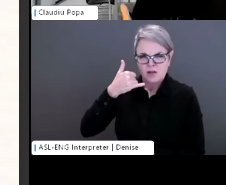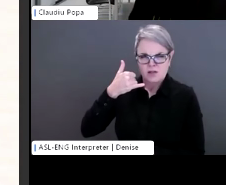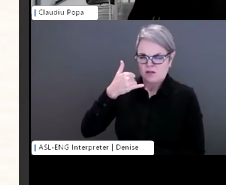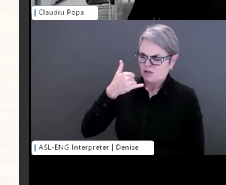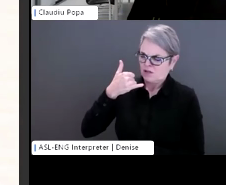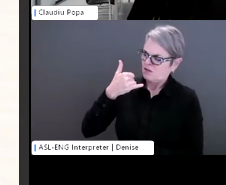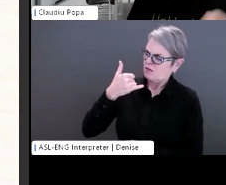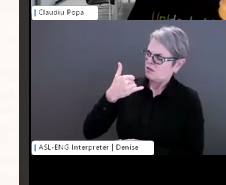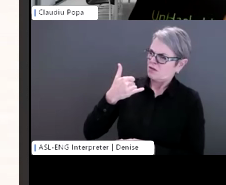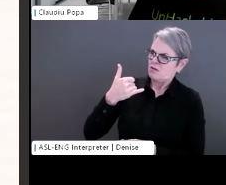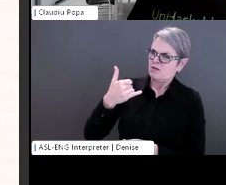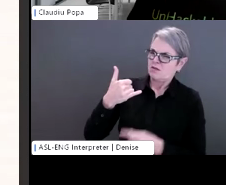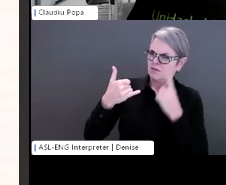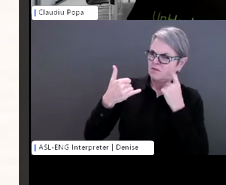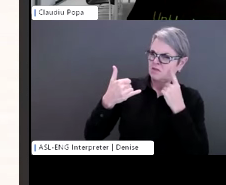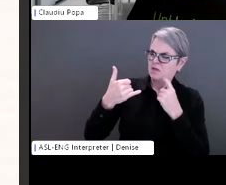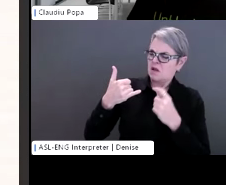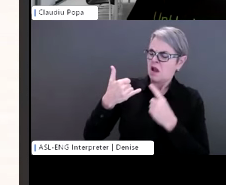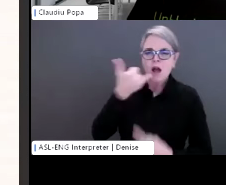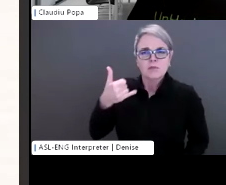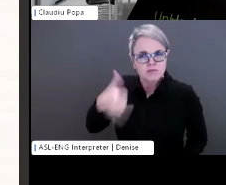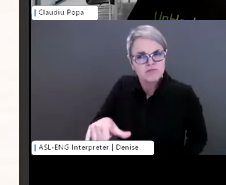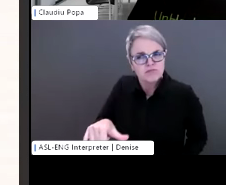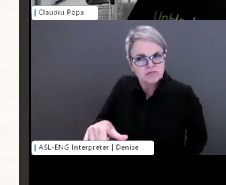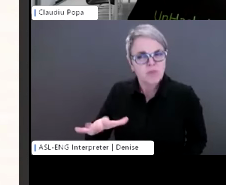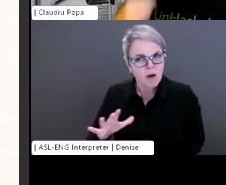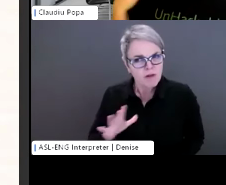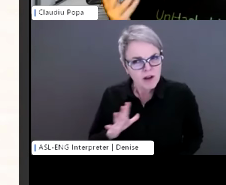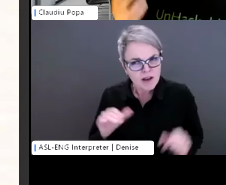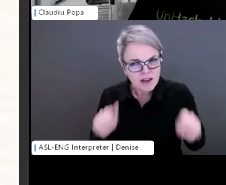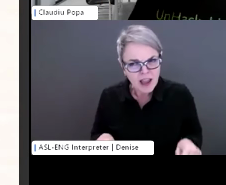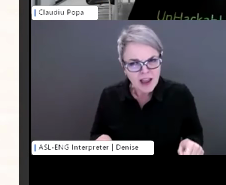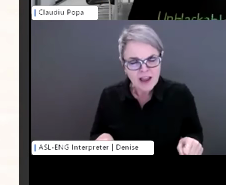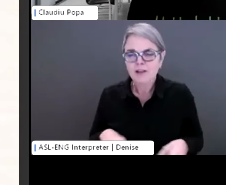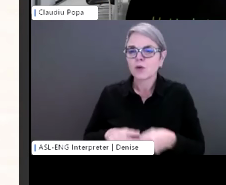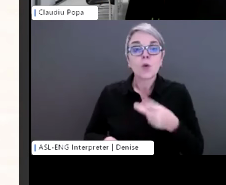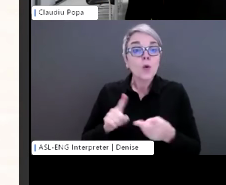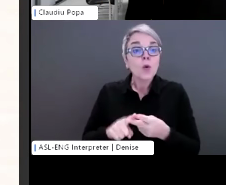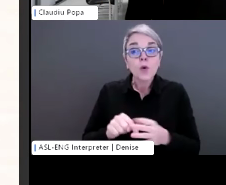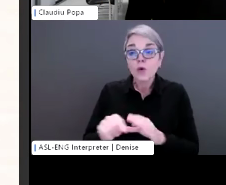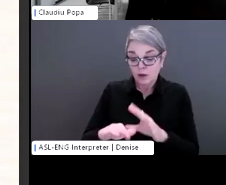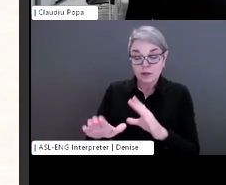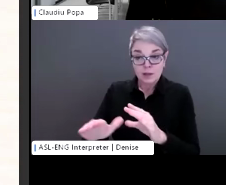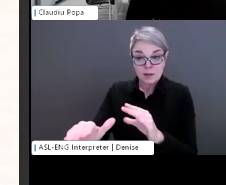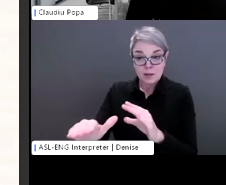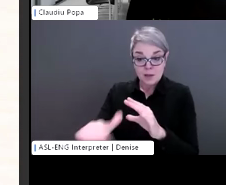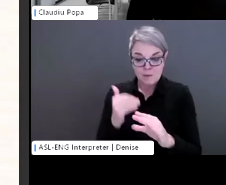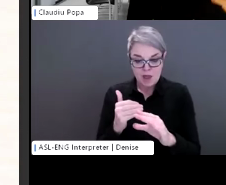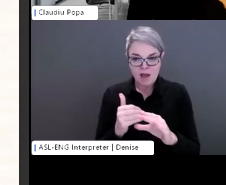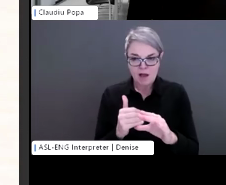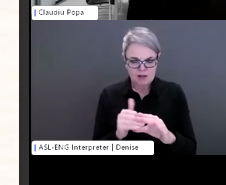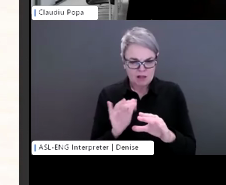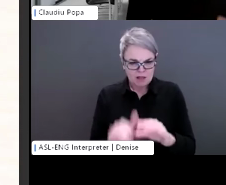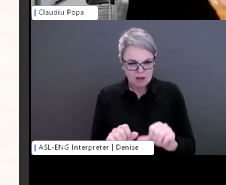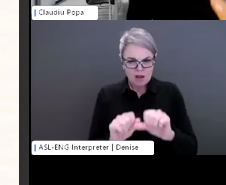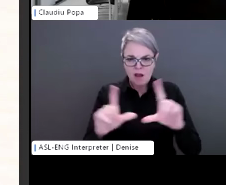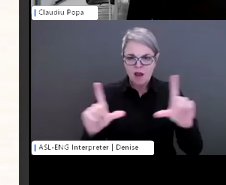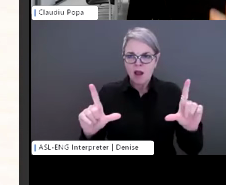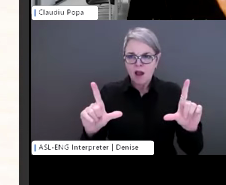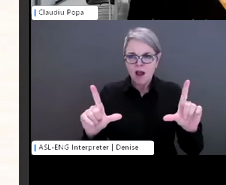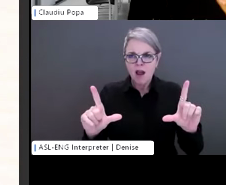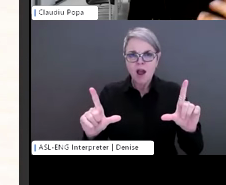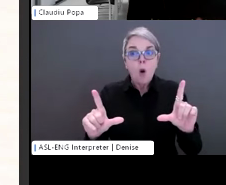we're totally fine to delete that email and ignore it. Same thing with text messages, and we can watch